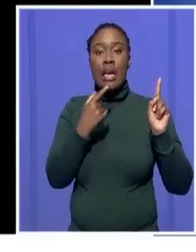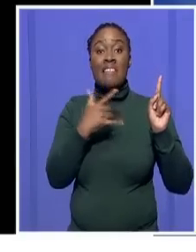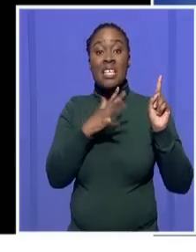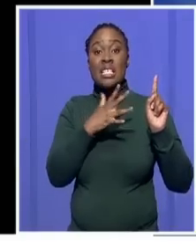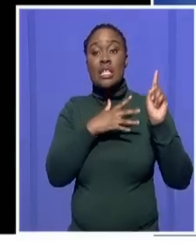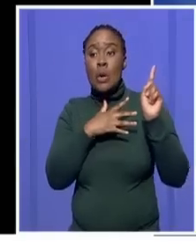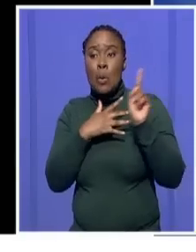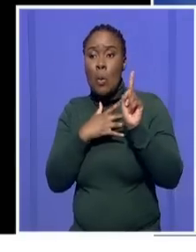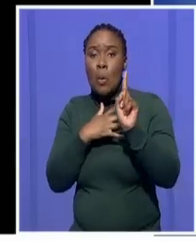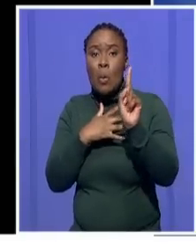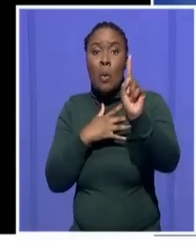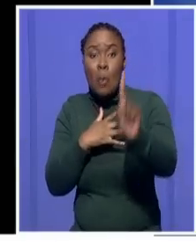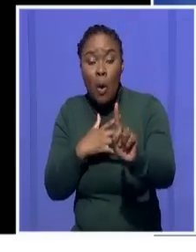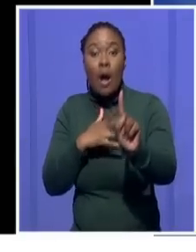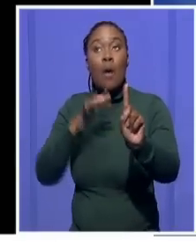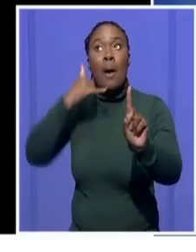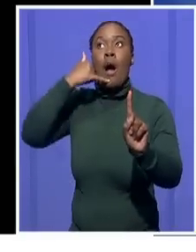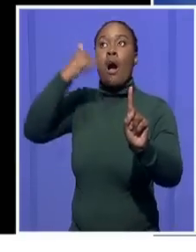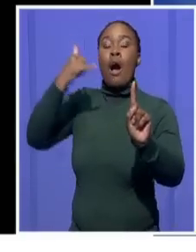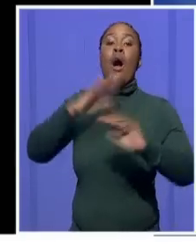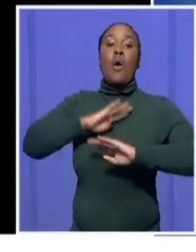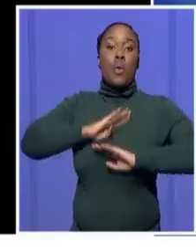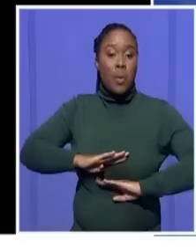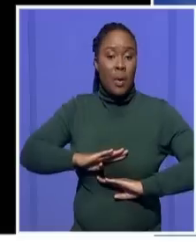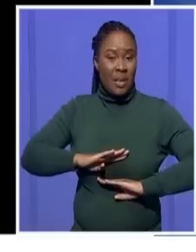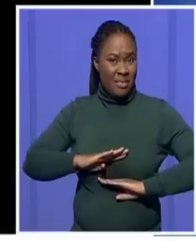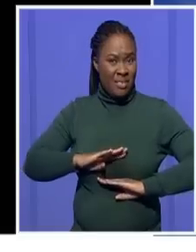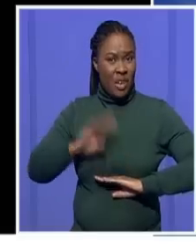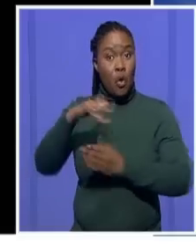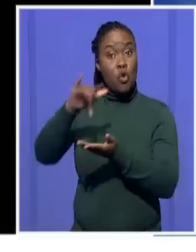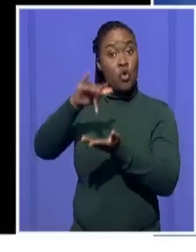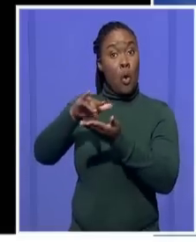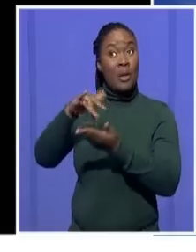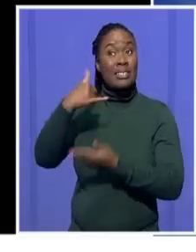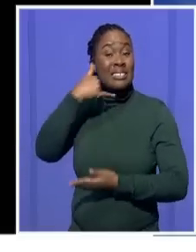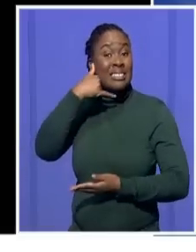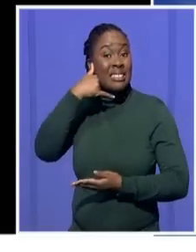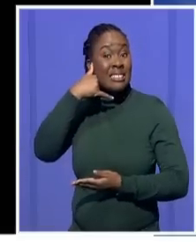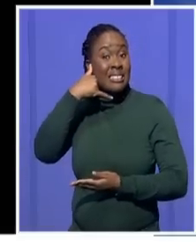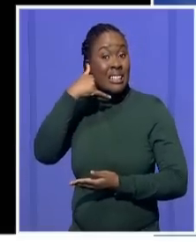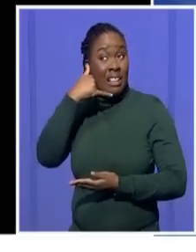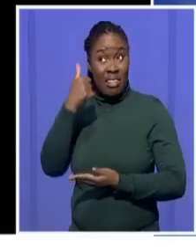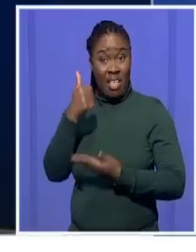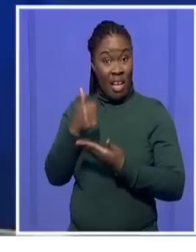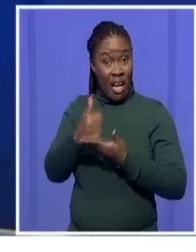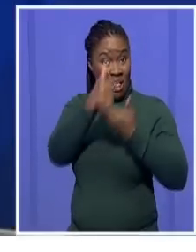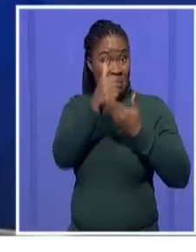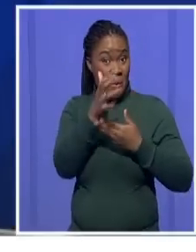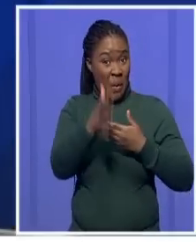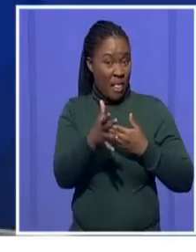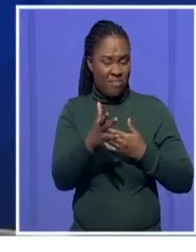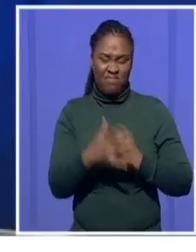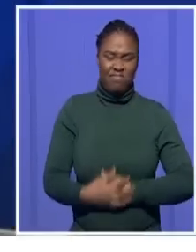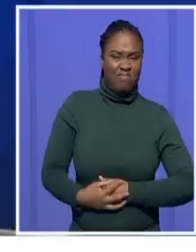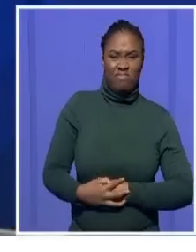complaint. Yeah. But in a situation like that, calling a call center is just not good enough. Yeah. Minoshni, thank you very much indeed for that.